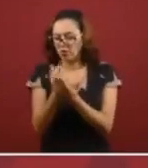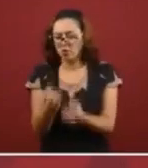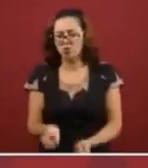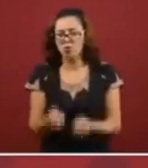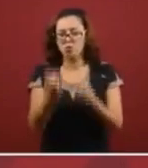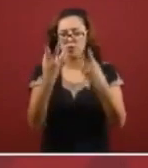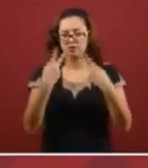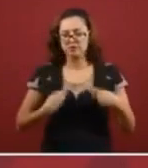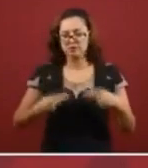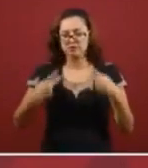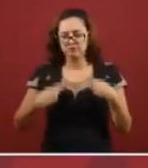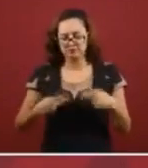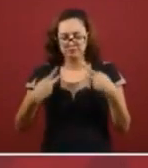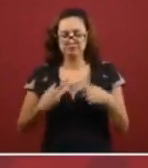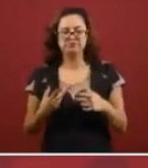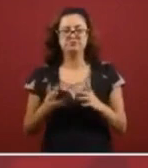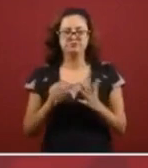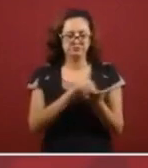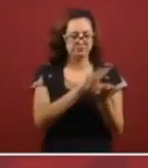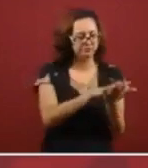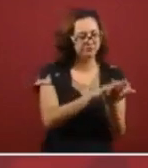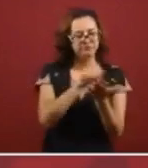a ayudar, in order to help,